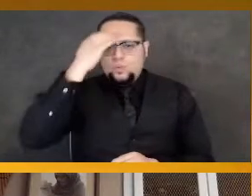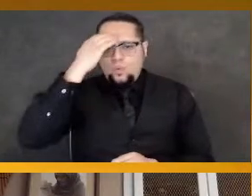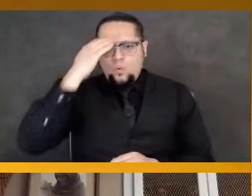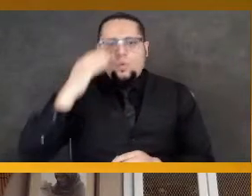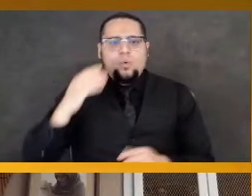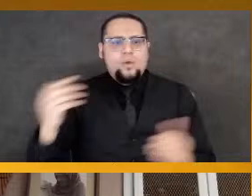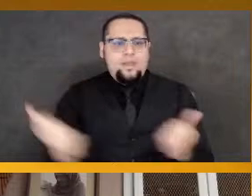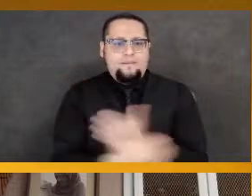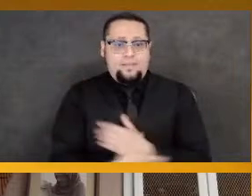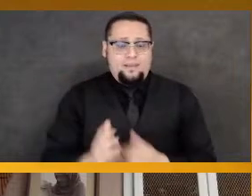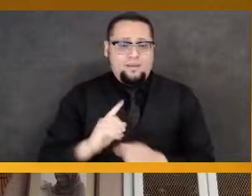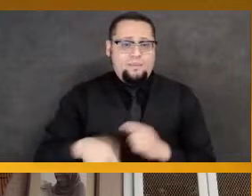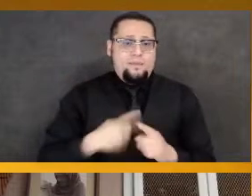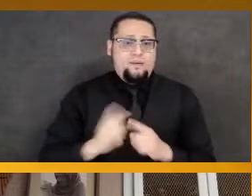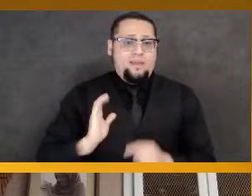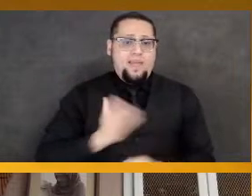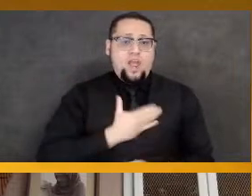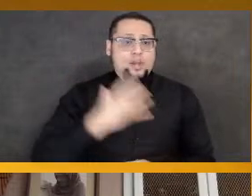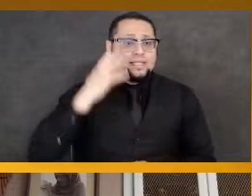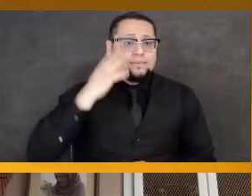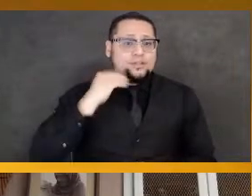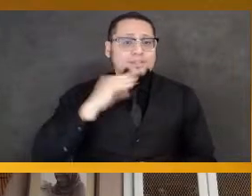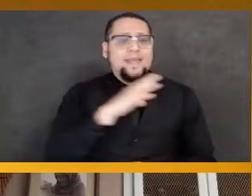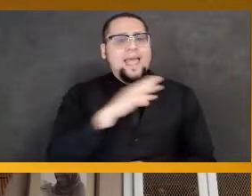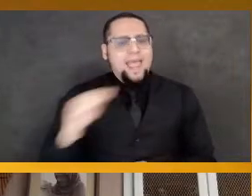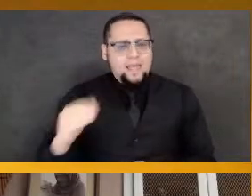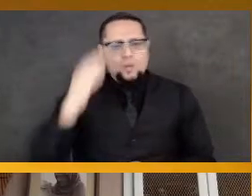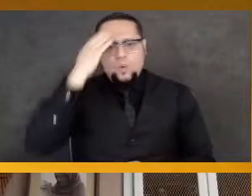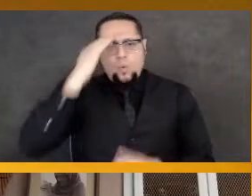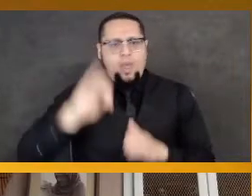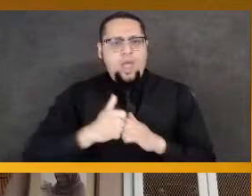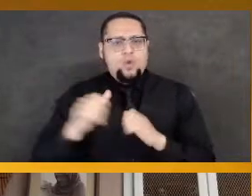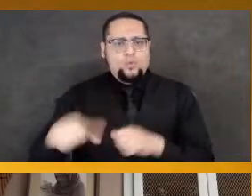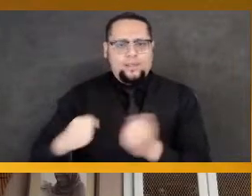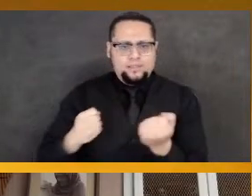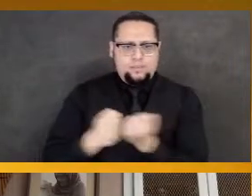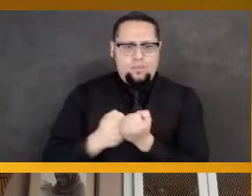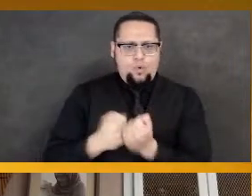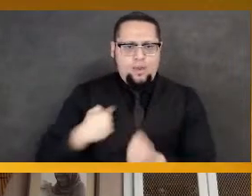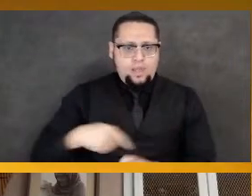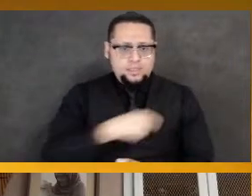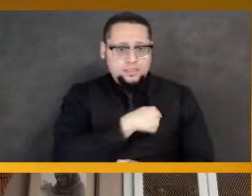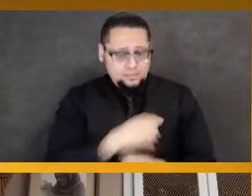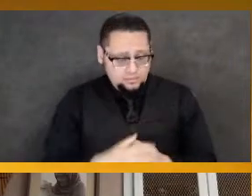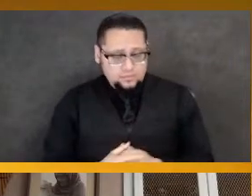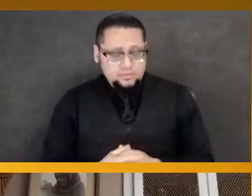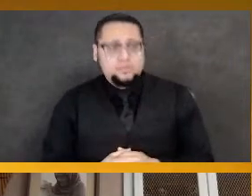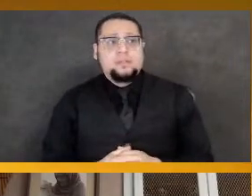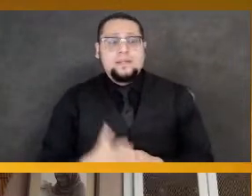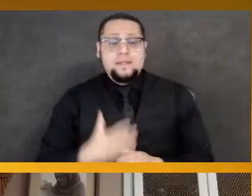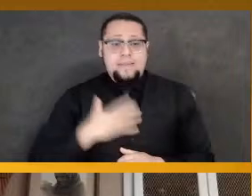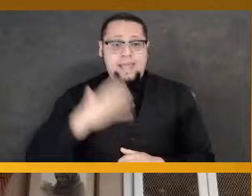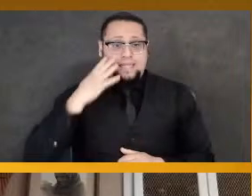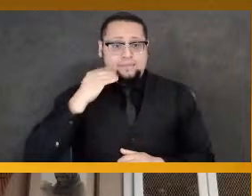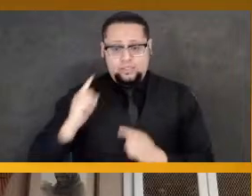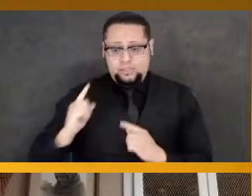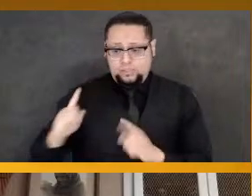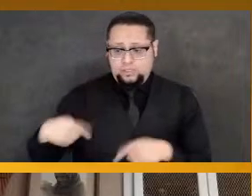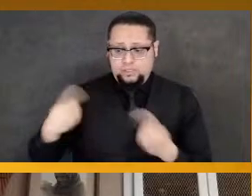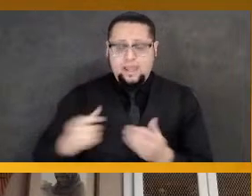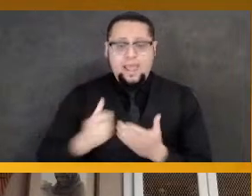go through and learn how you can support us. In my experience with trying to help